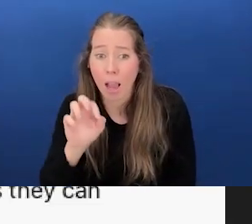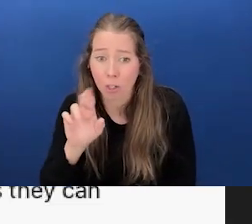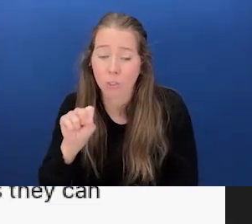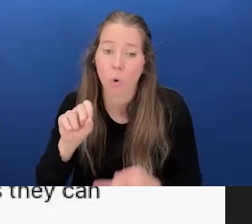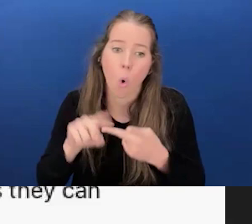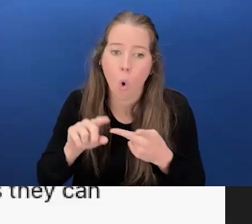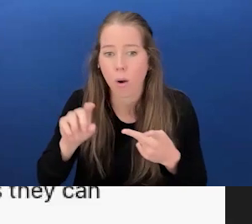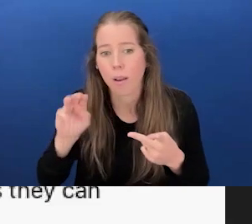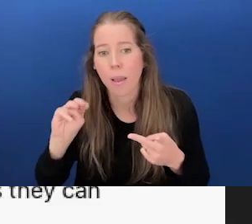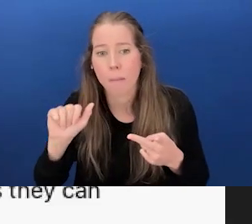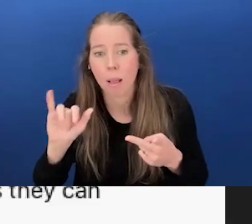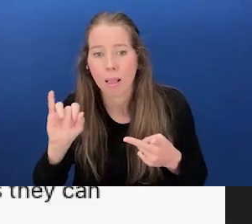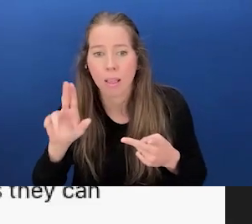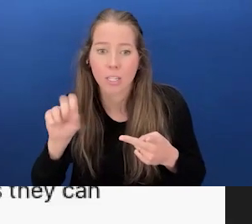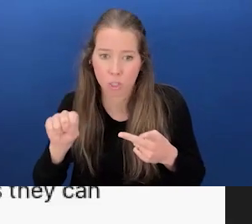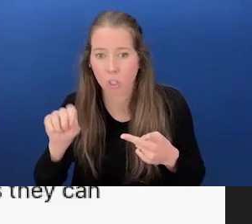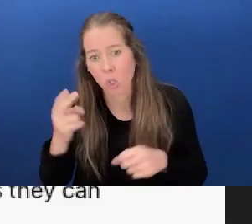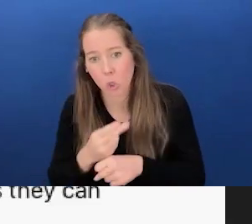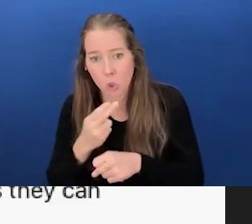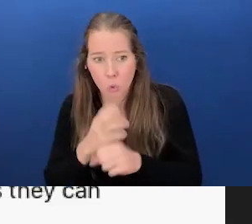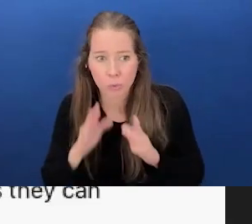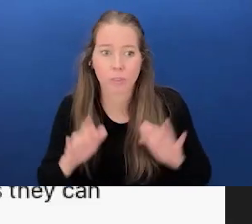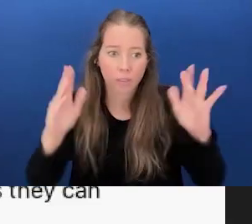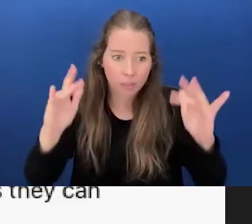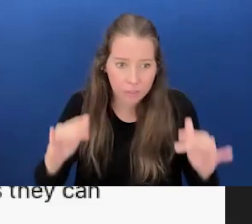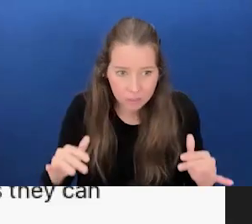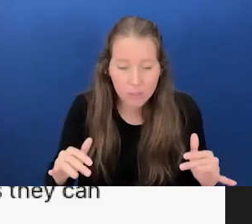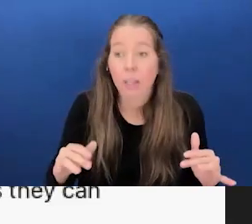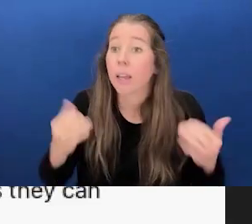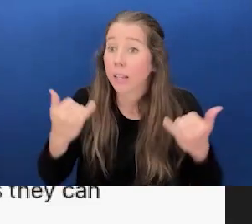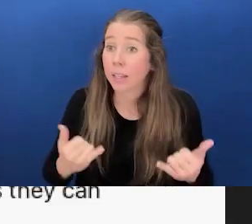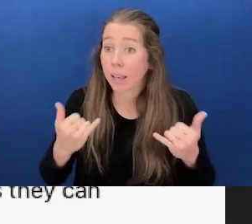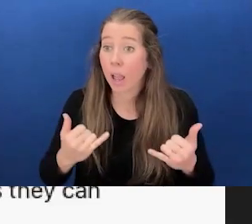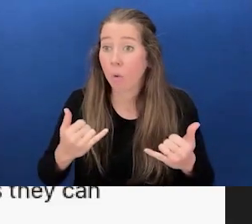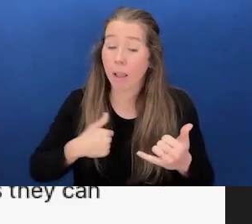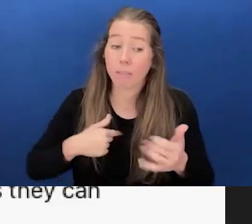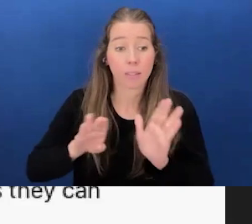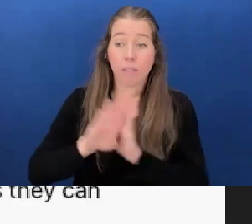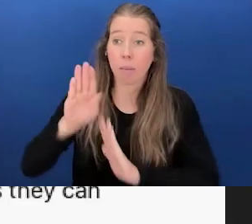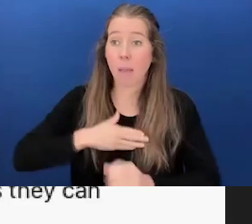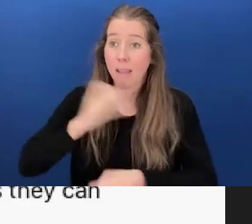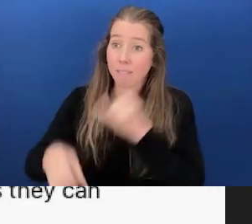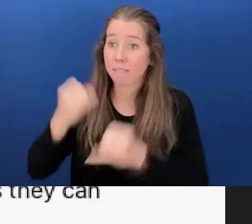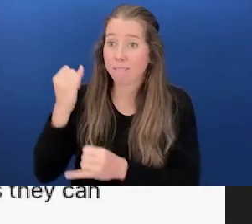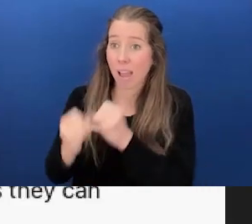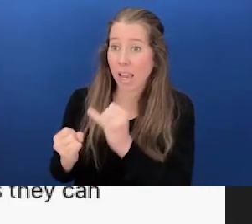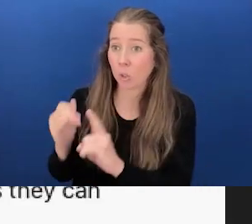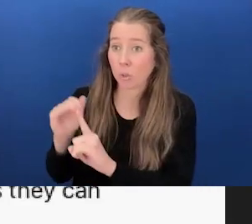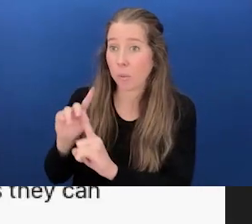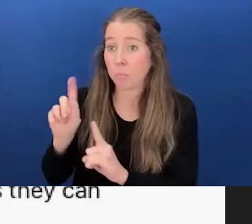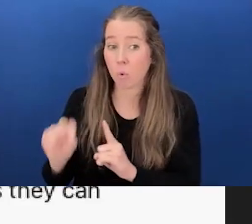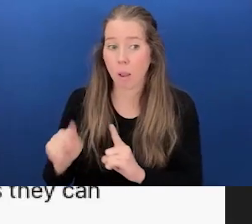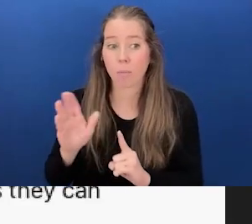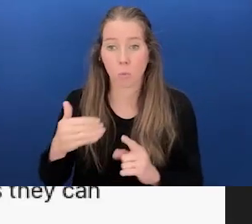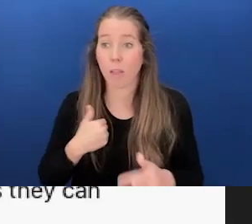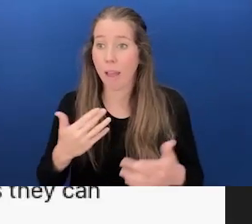appropriate. And then it gives me that response. Now, after all this iteration, I've developed my final prompt, and it will give me these great discussion topics